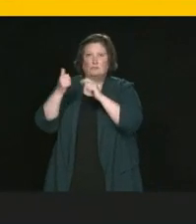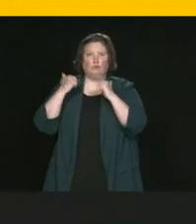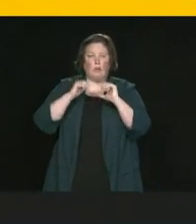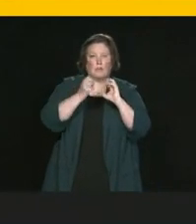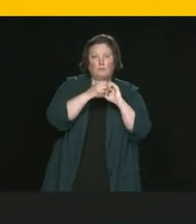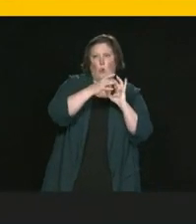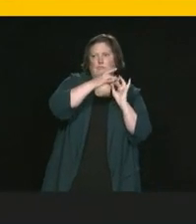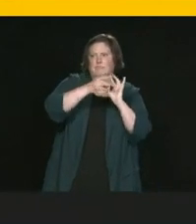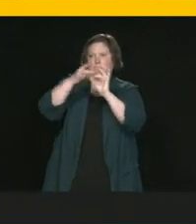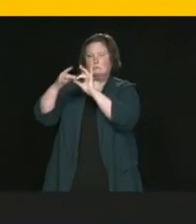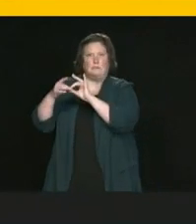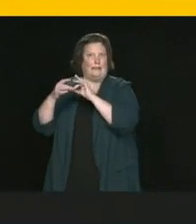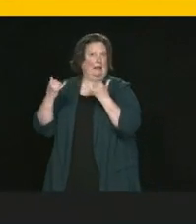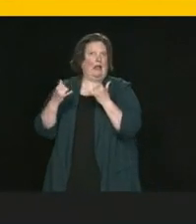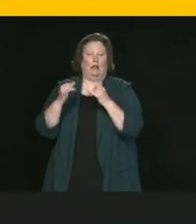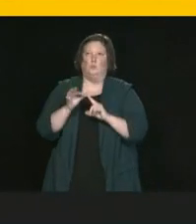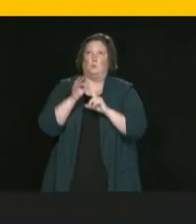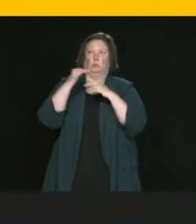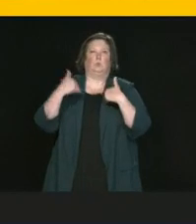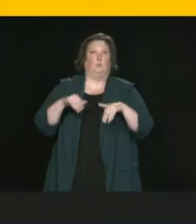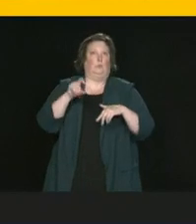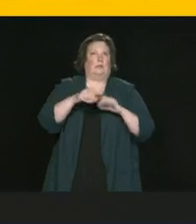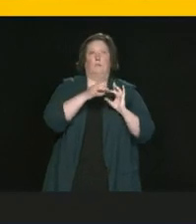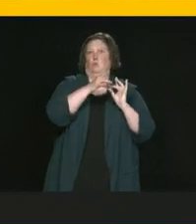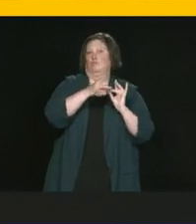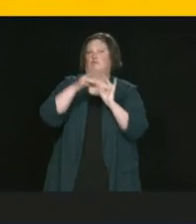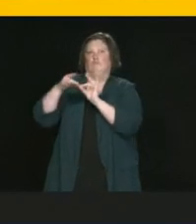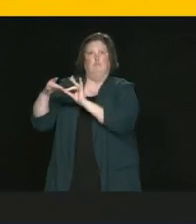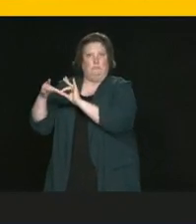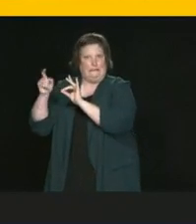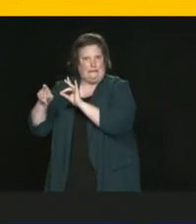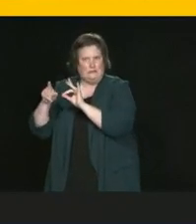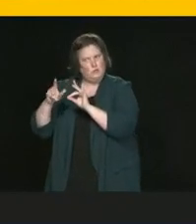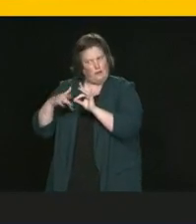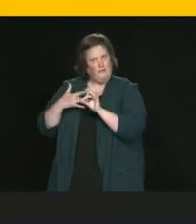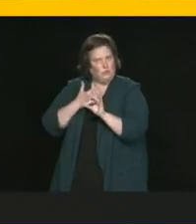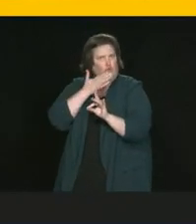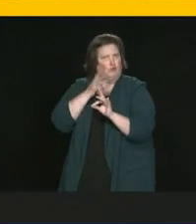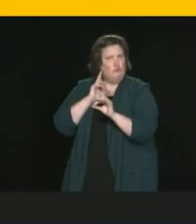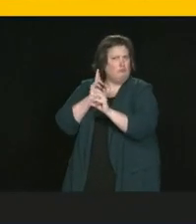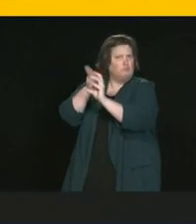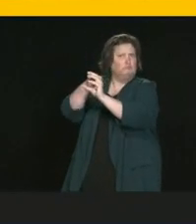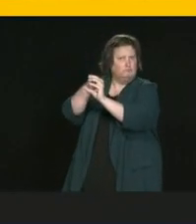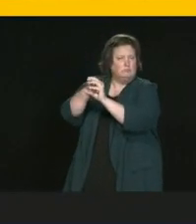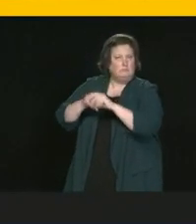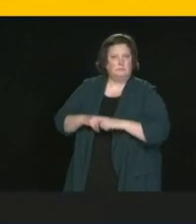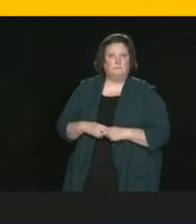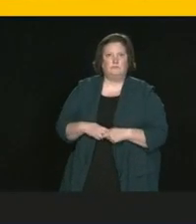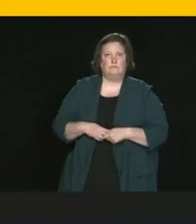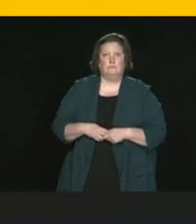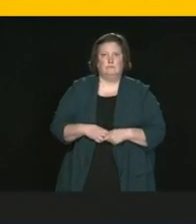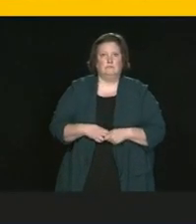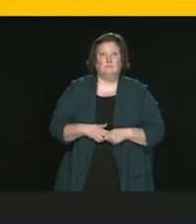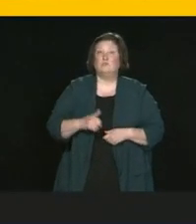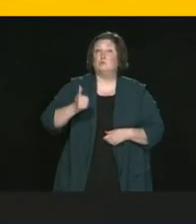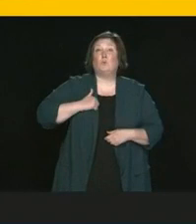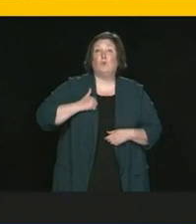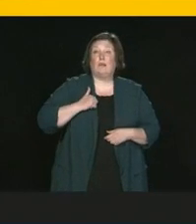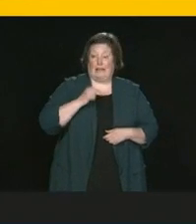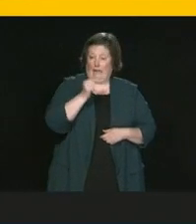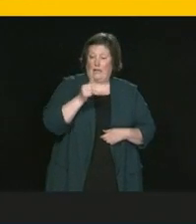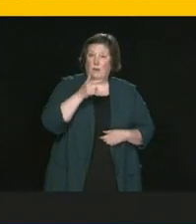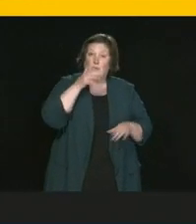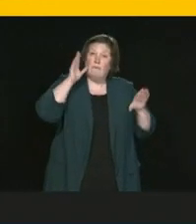has become even more important. And Canada is leading, whether it's on COVID, whether it's on